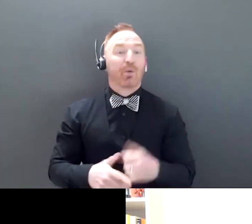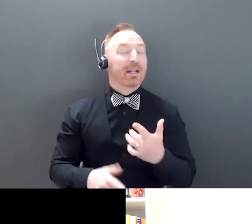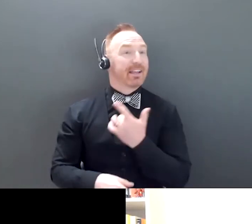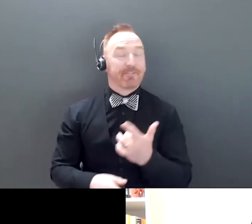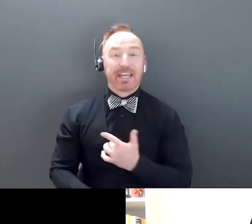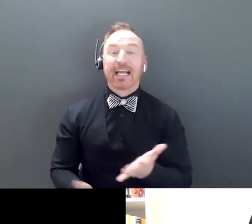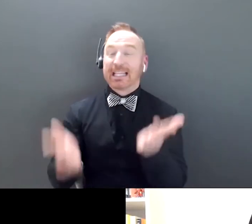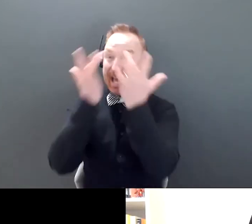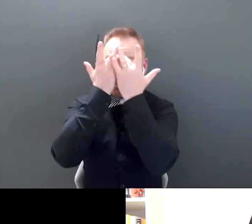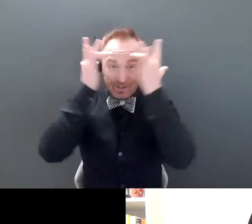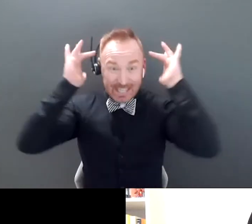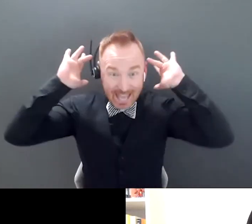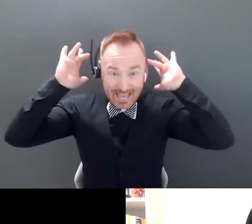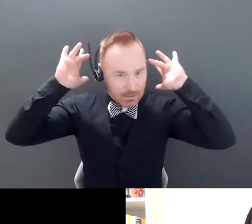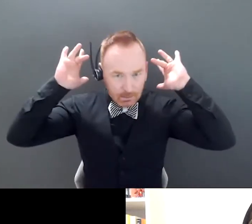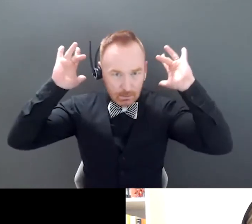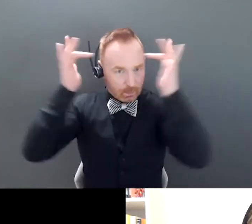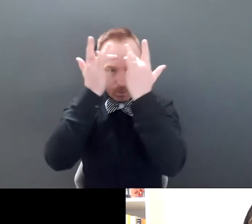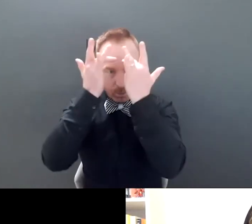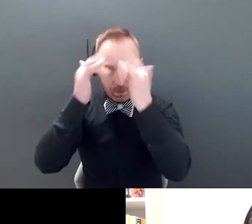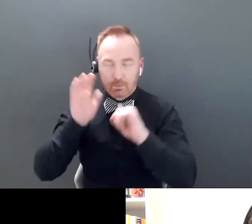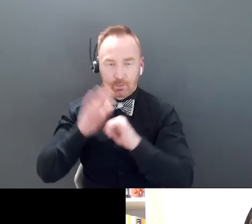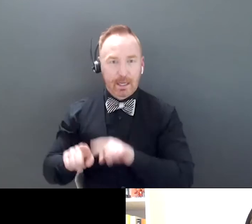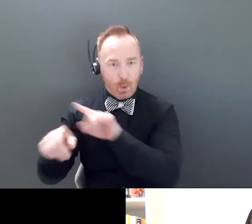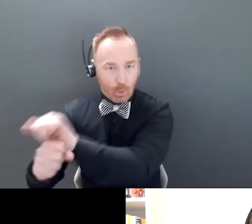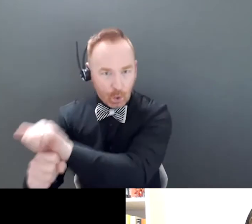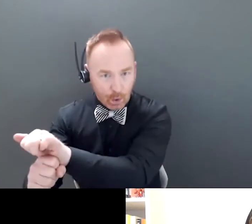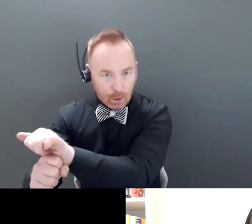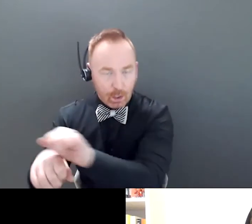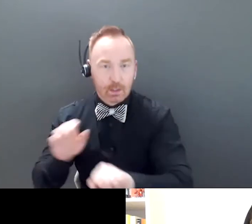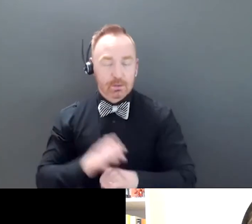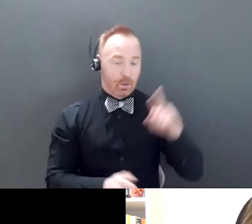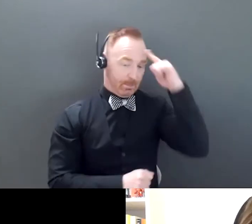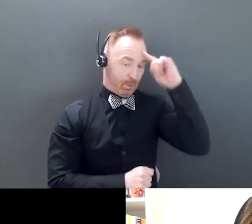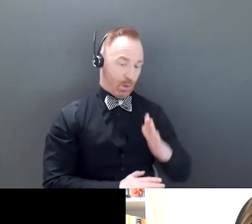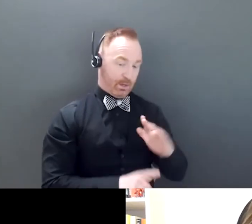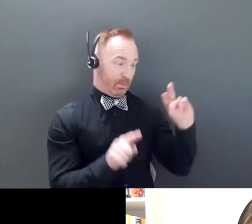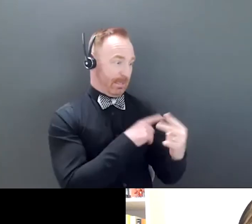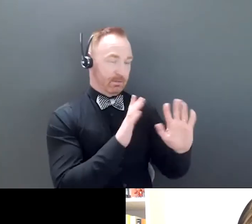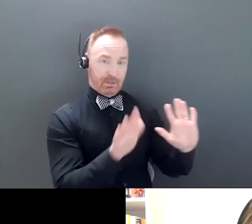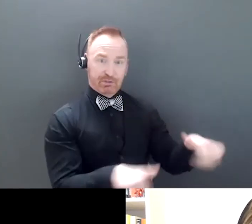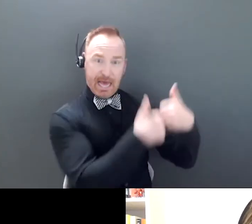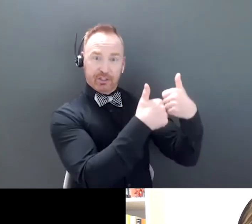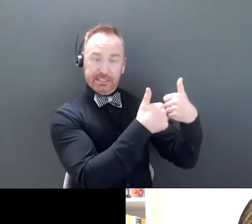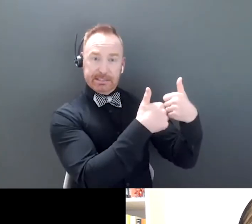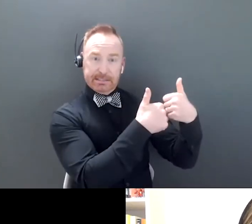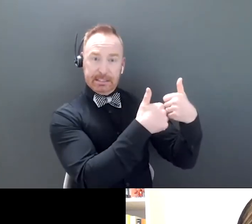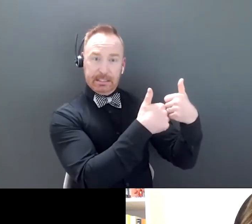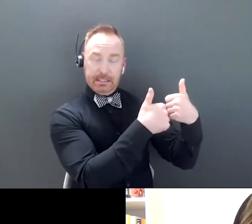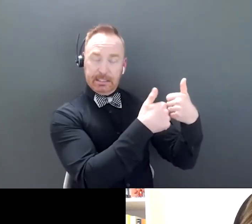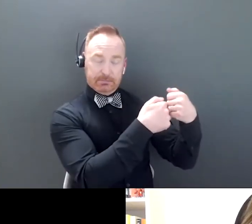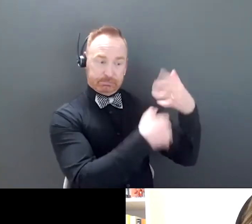challenges that you're speaking about from the employer side of things it's a lot, because you're not, when the